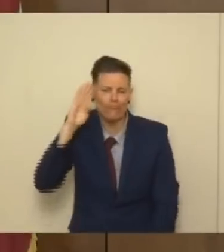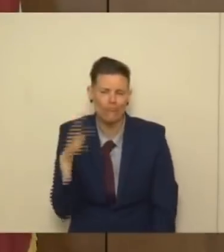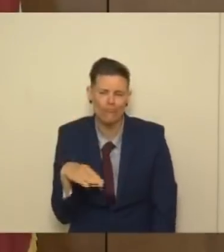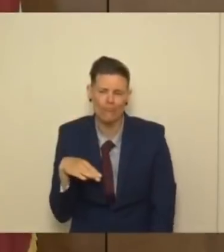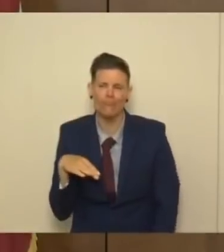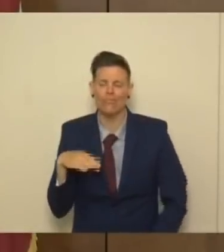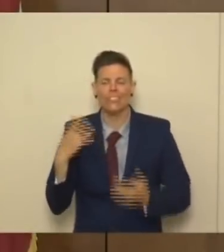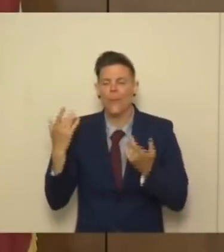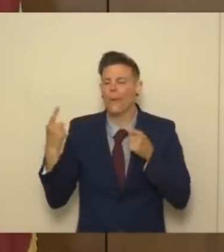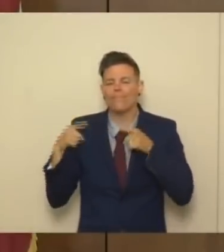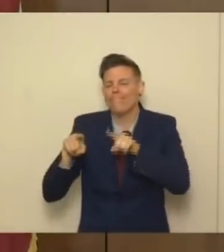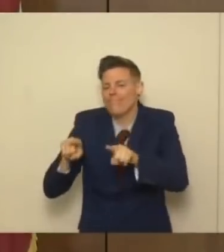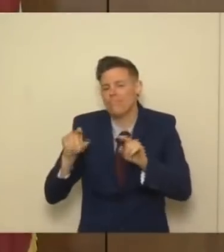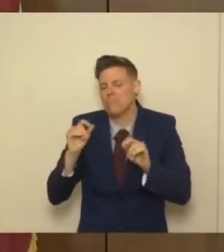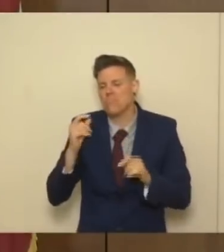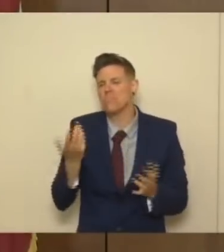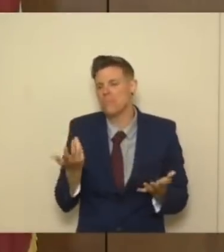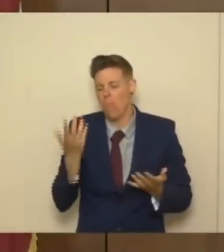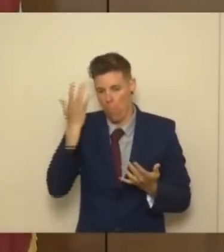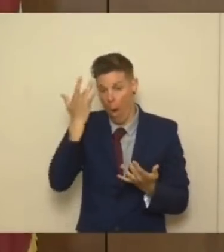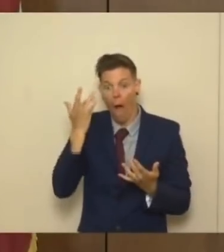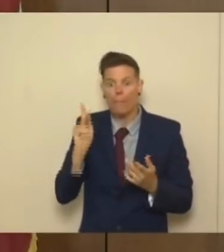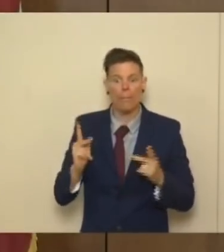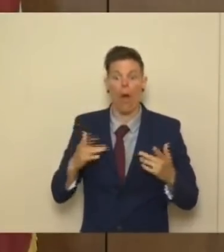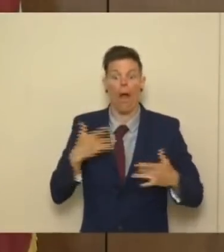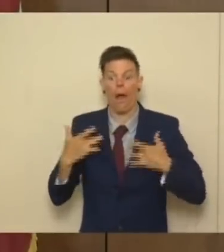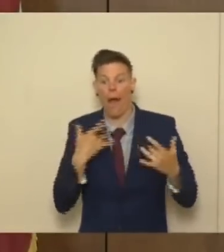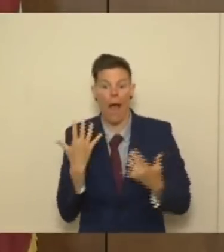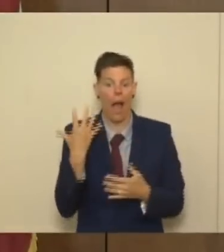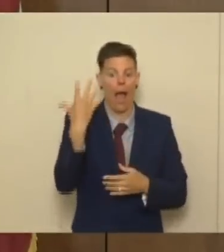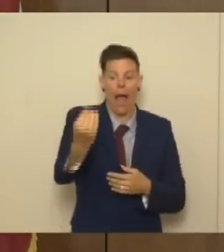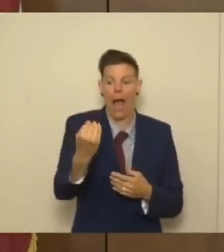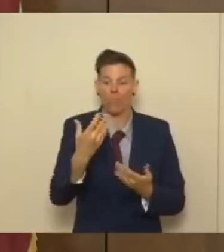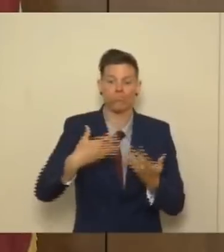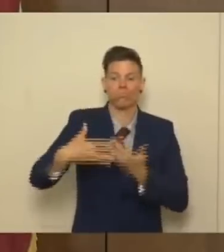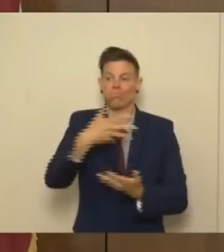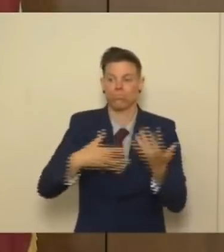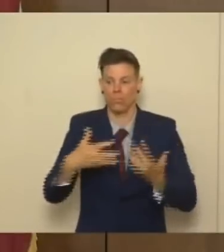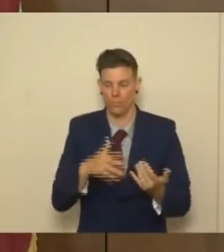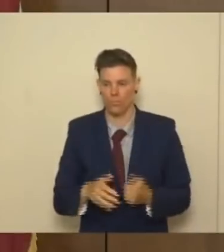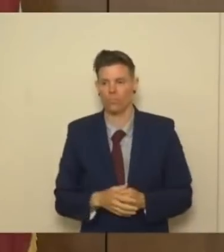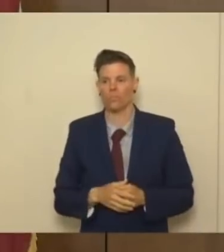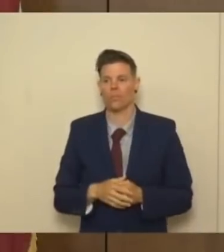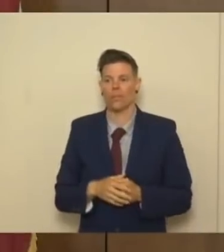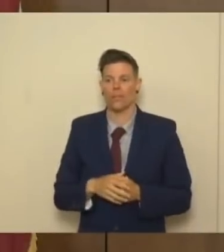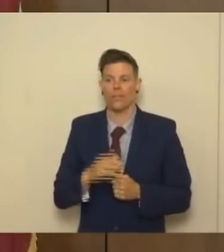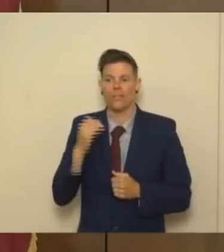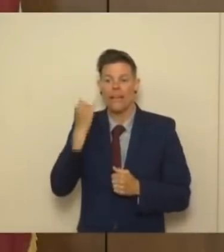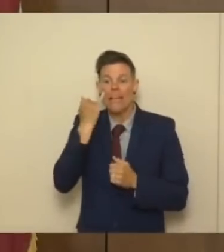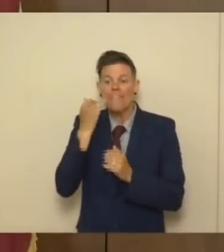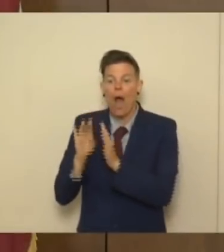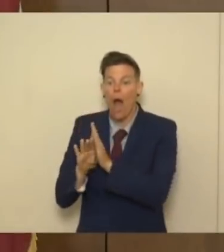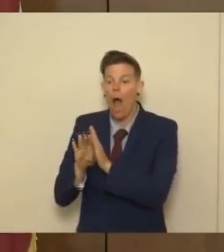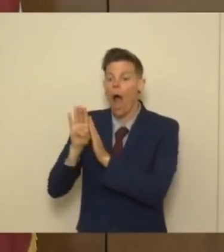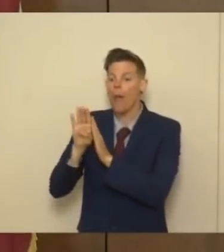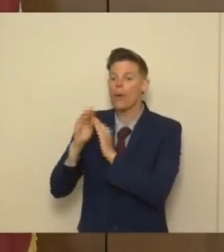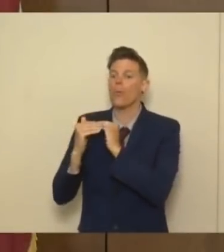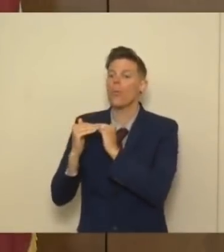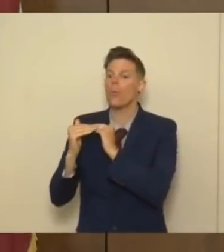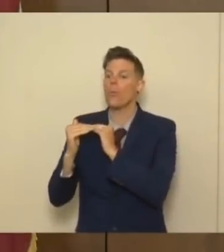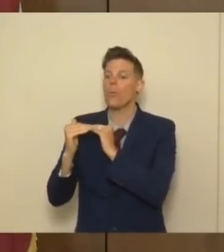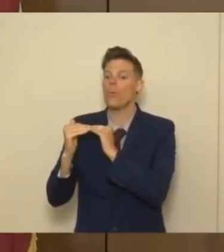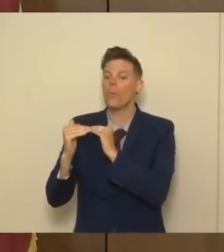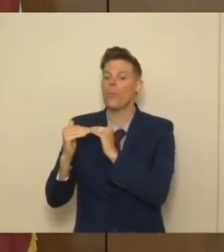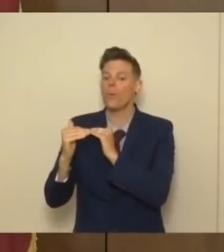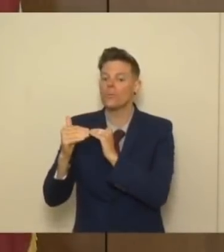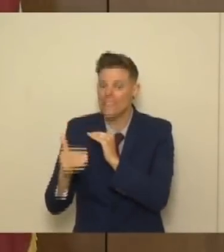comes back down fairly quickly or it stabilizes in a week or so, then we know that our mitigation efforts are working and that we